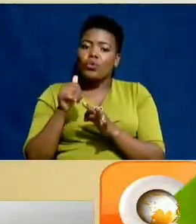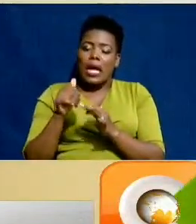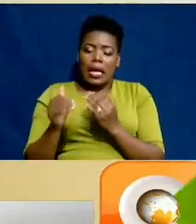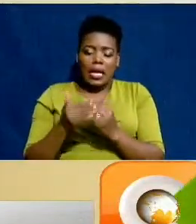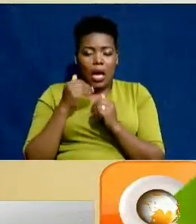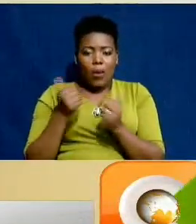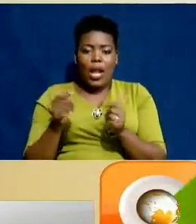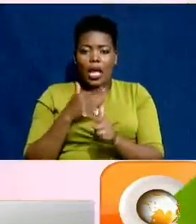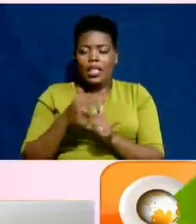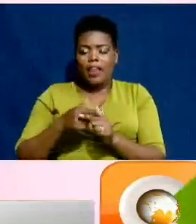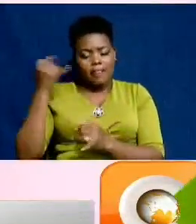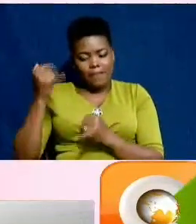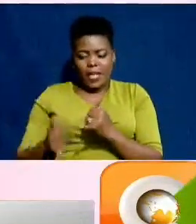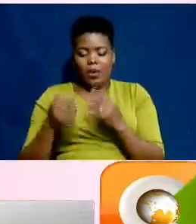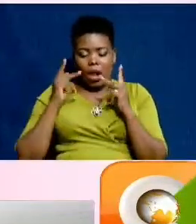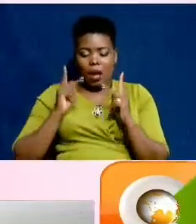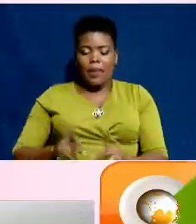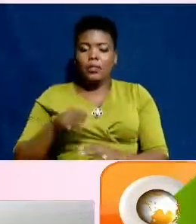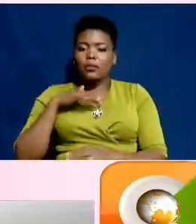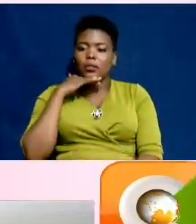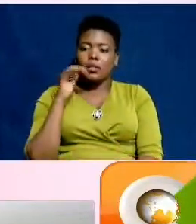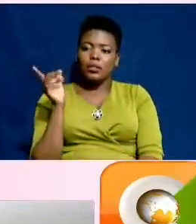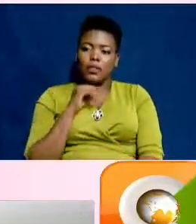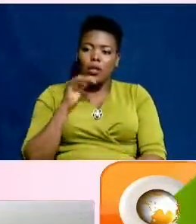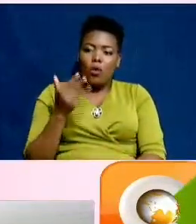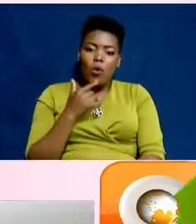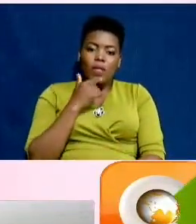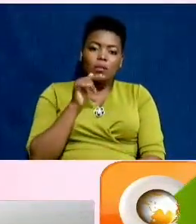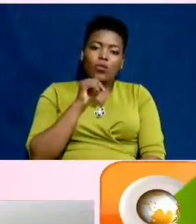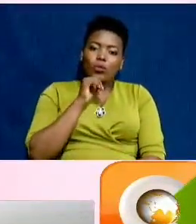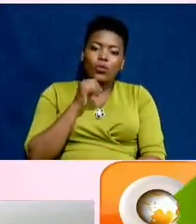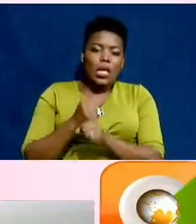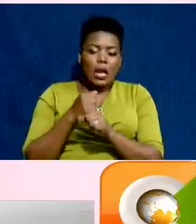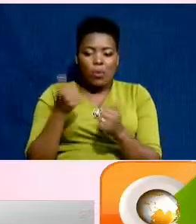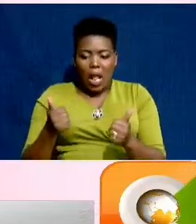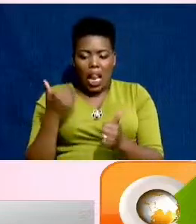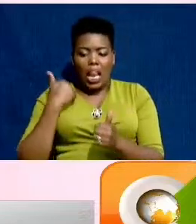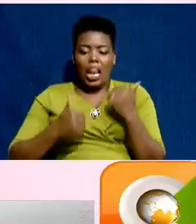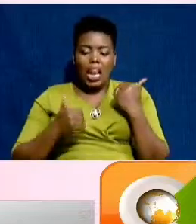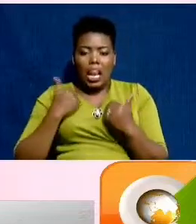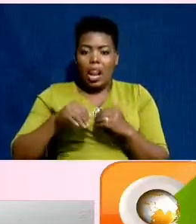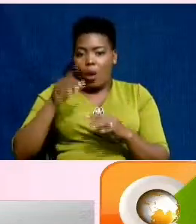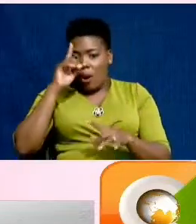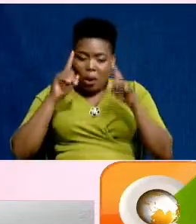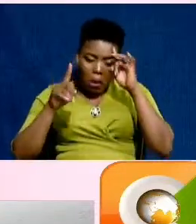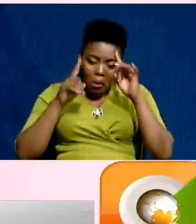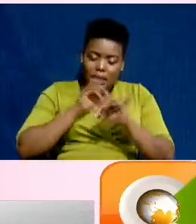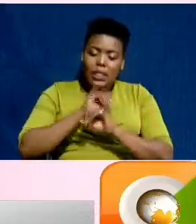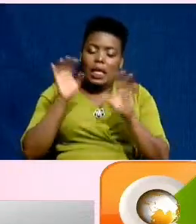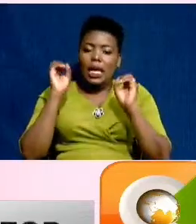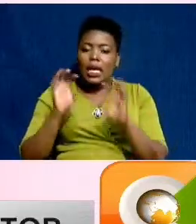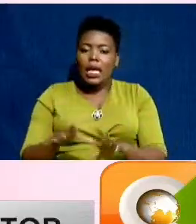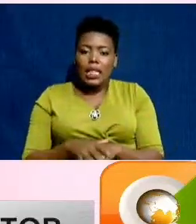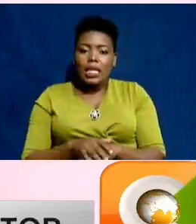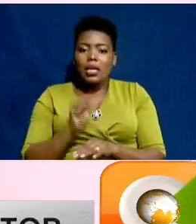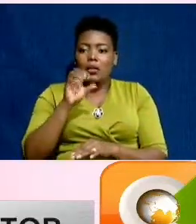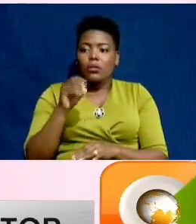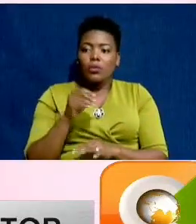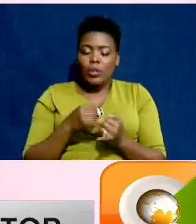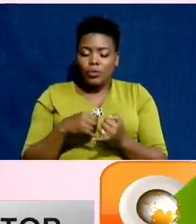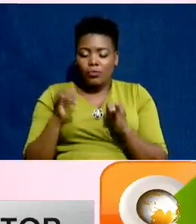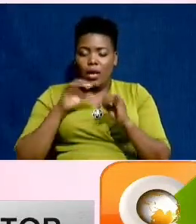have events that come up later on mm-hmm. that, this was not done well, or this was not very clear. So that's